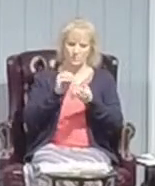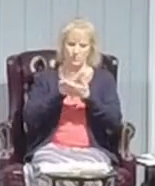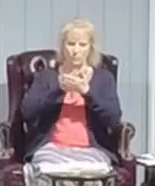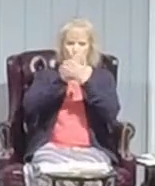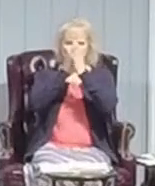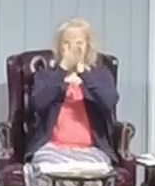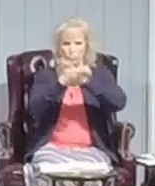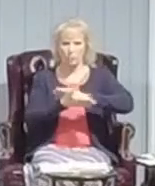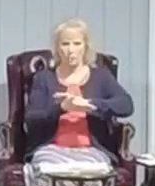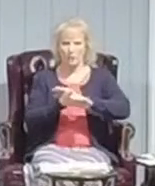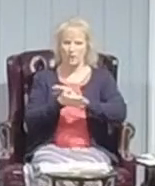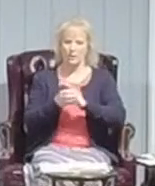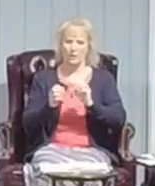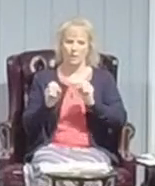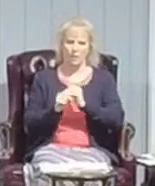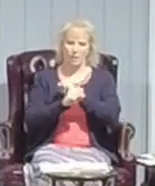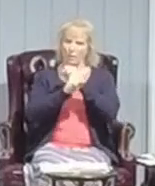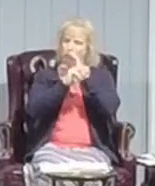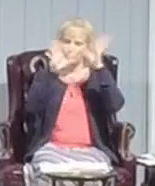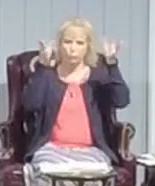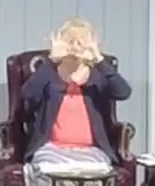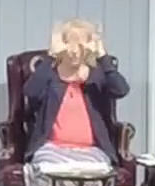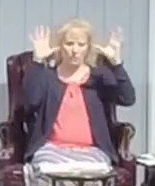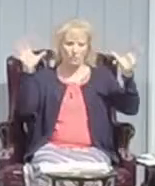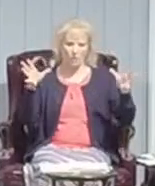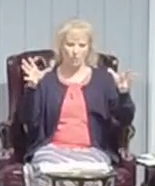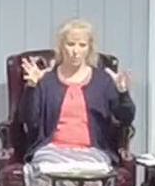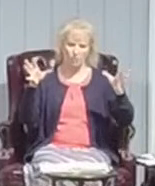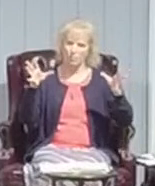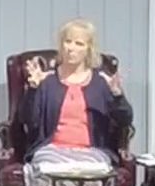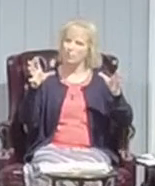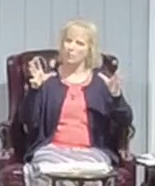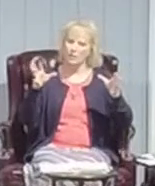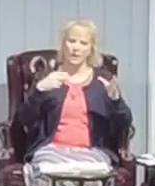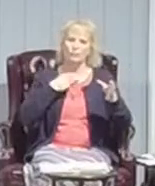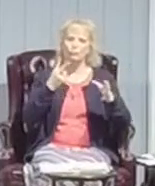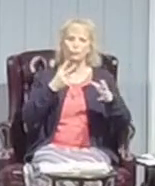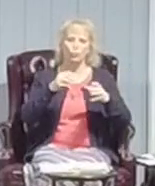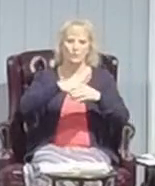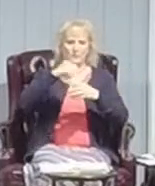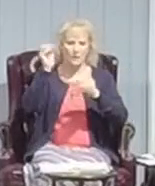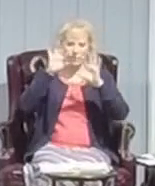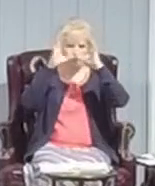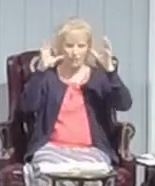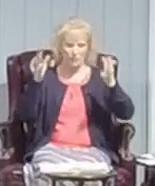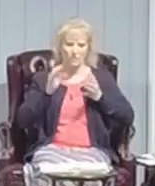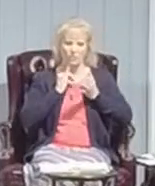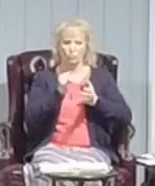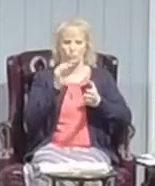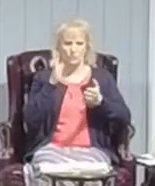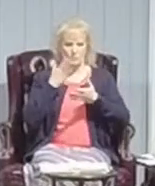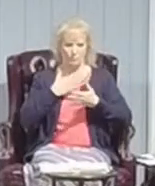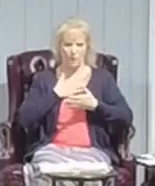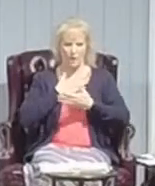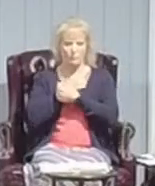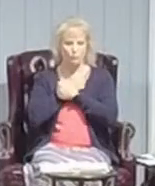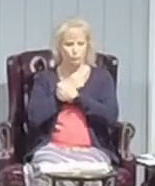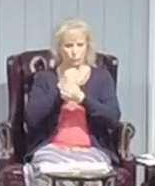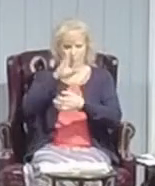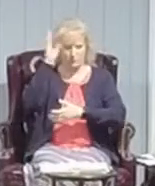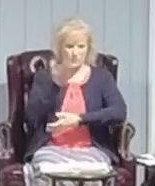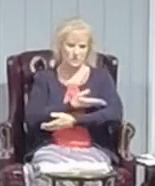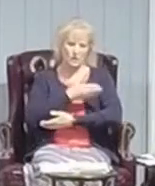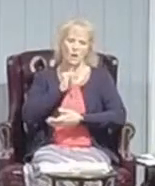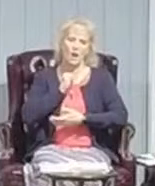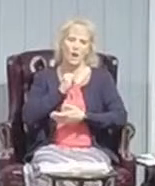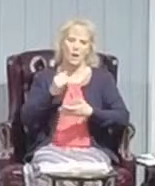he yet spake, behold, a bright cloud overshadowed them, and behold, a voice out of the cloud which said, this is my beloved Son, in whom I am well